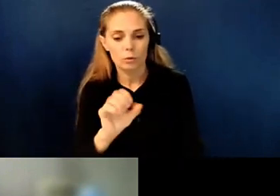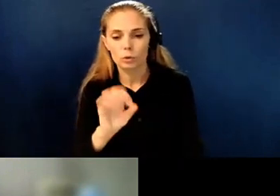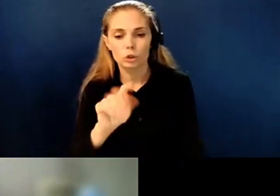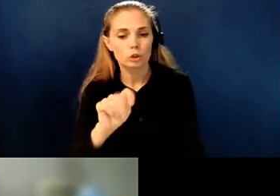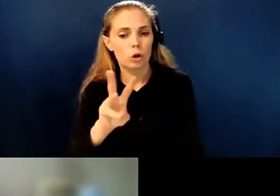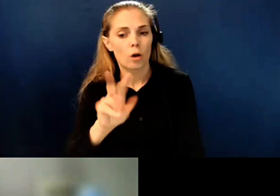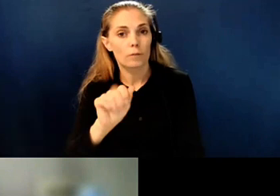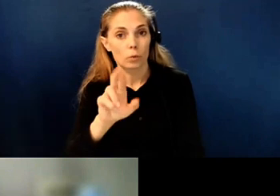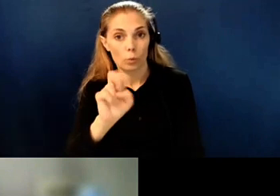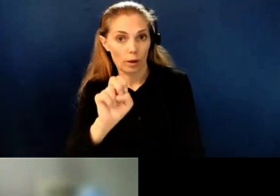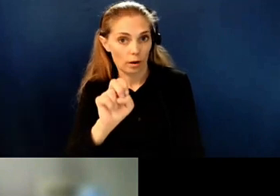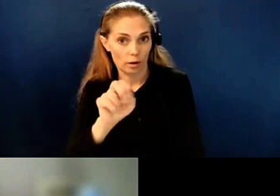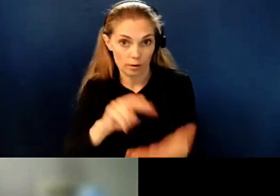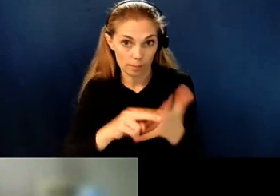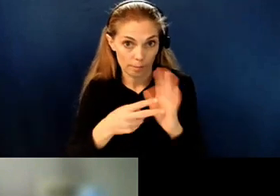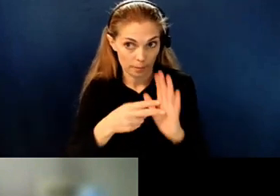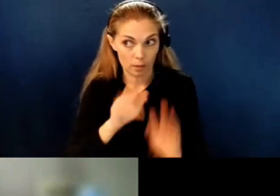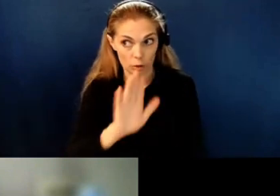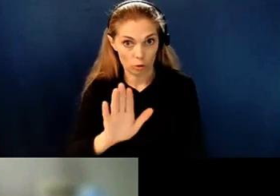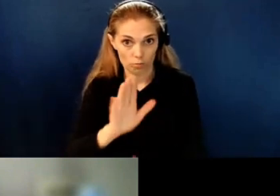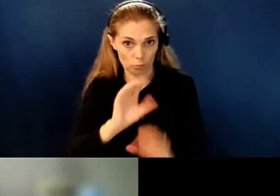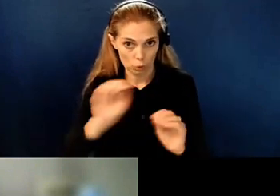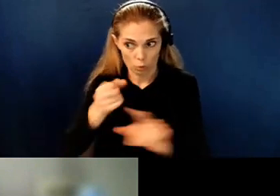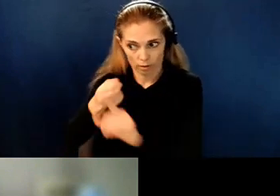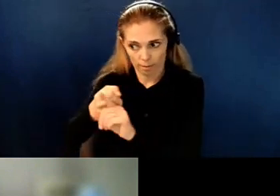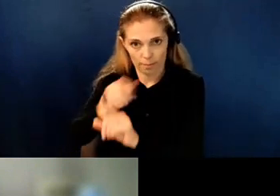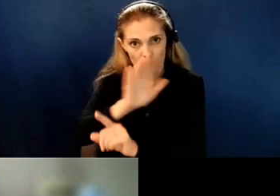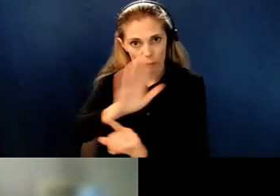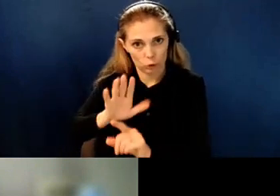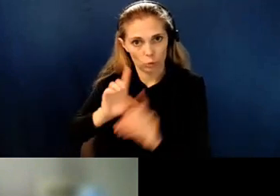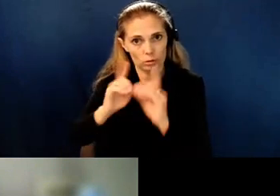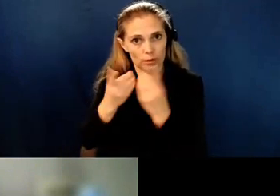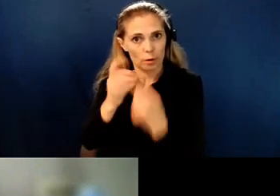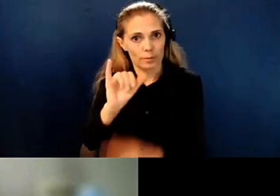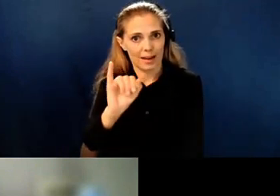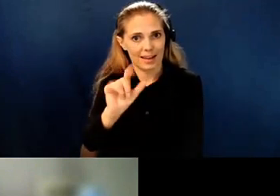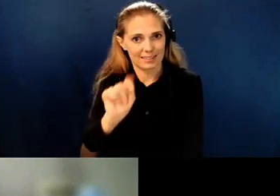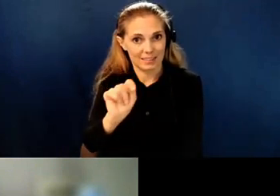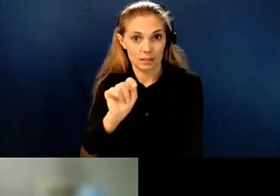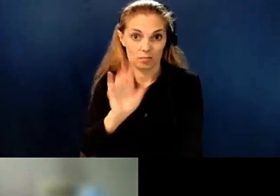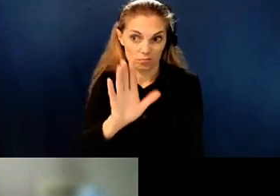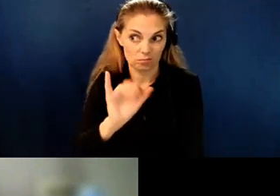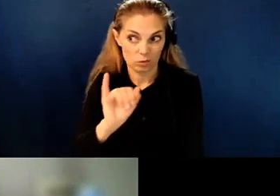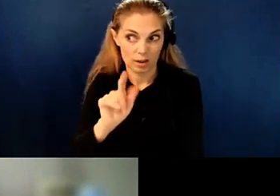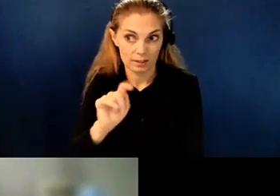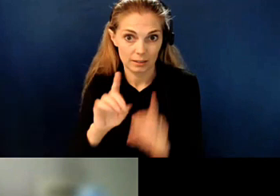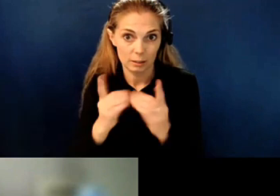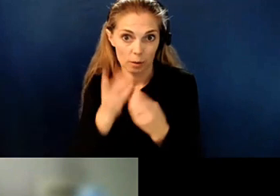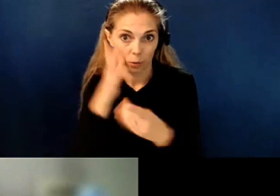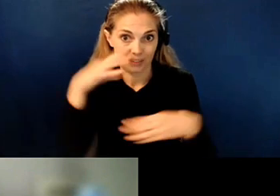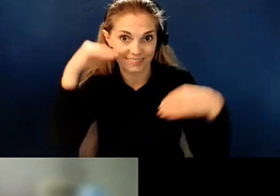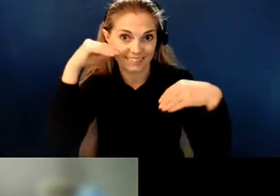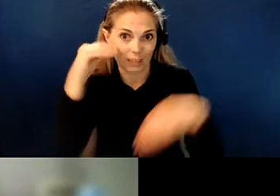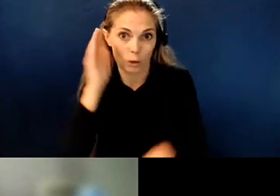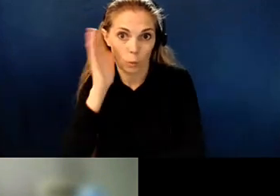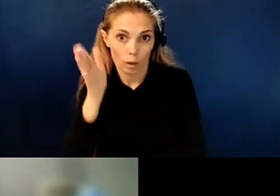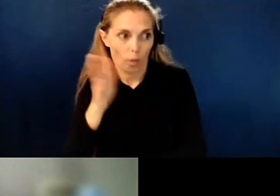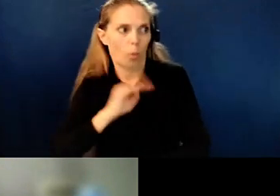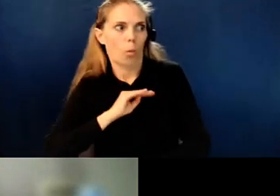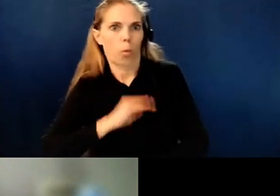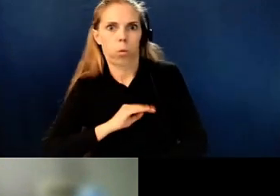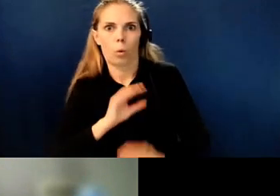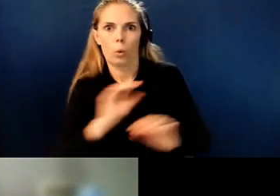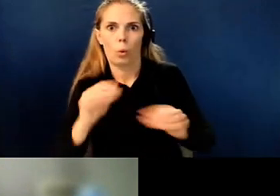be very happy about this. It really doesn't make any difference to your local environment. It's just you access via a browser.